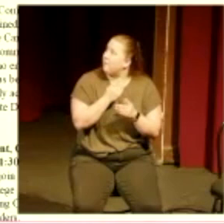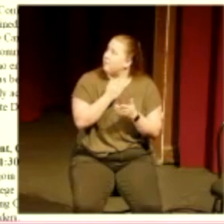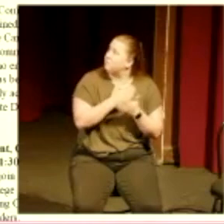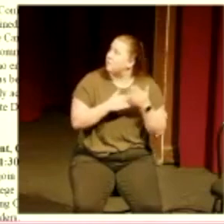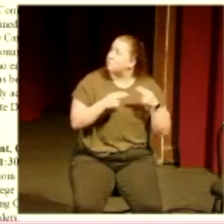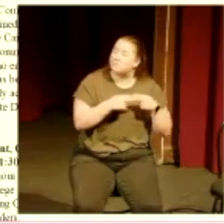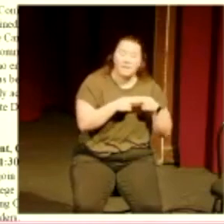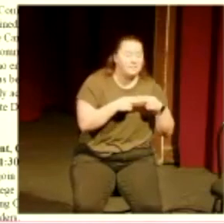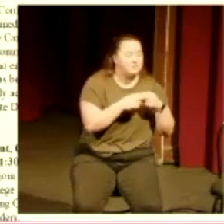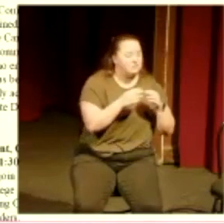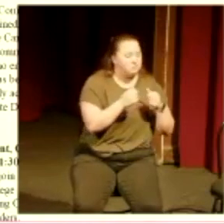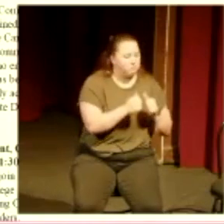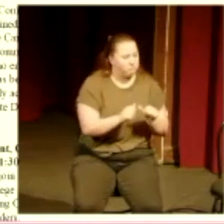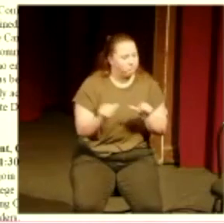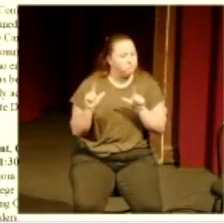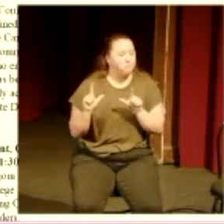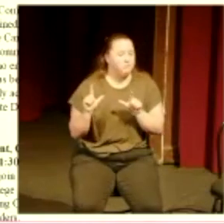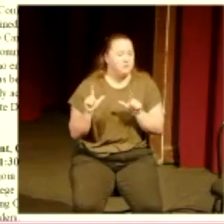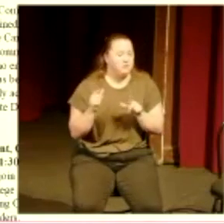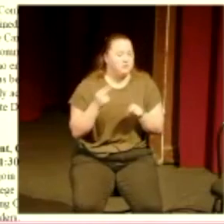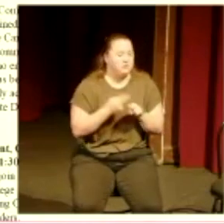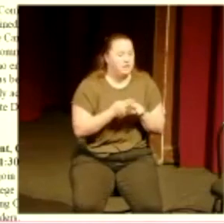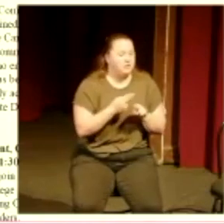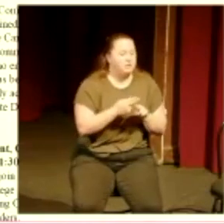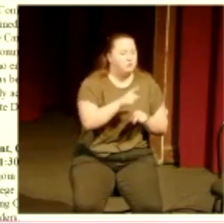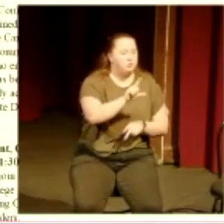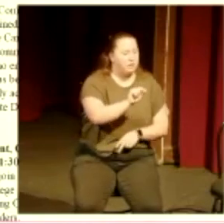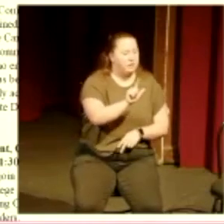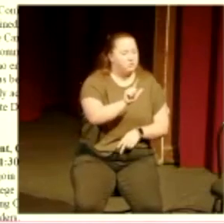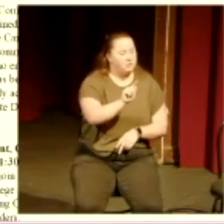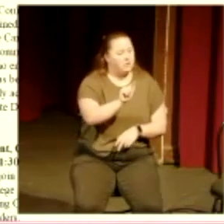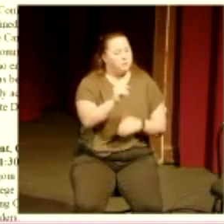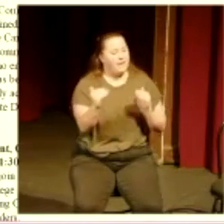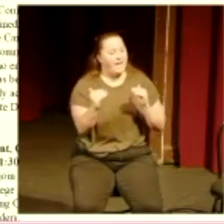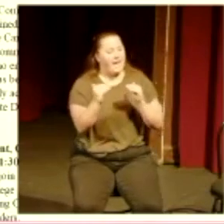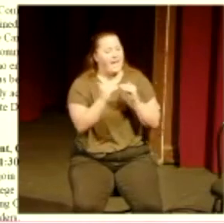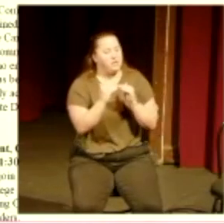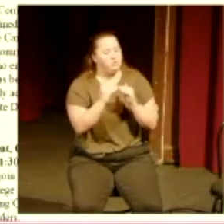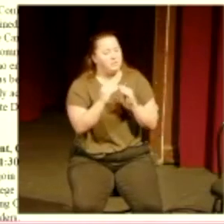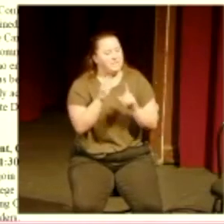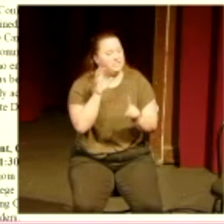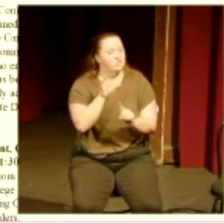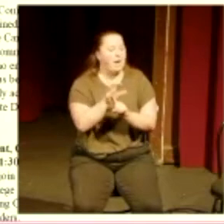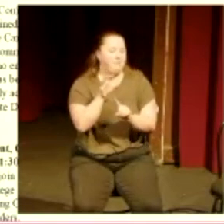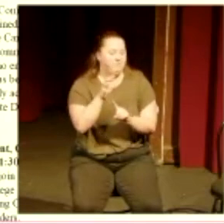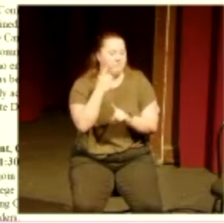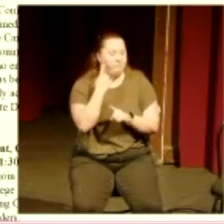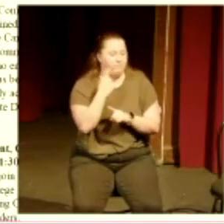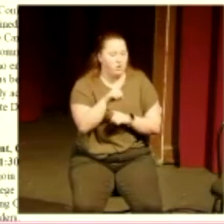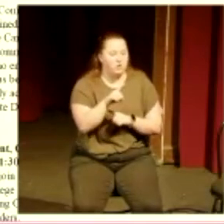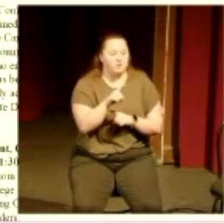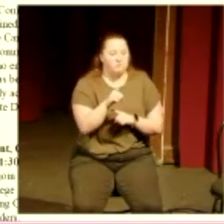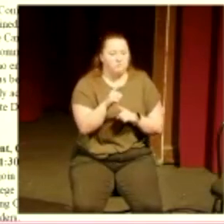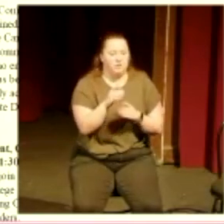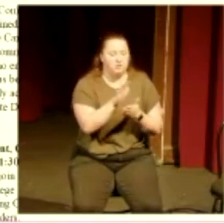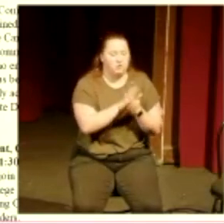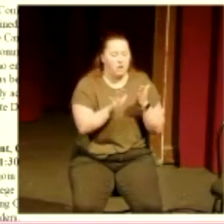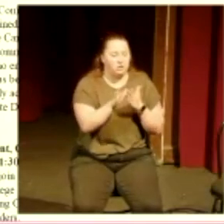one in the spring. We were named a 2021 Equity Champion by the Campaign for College Opportunity for our work in